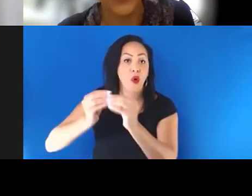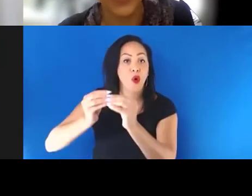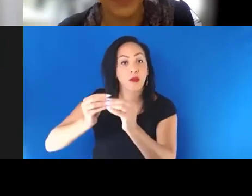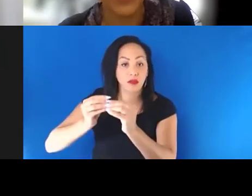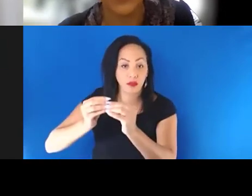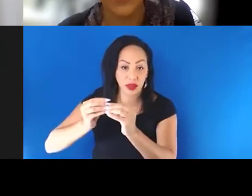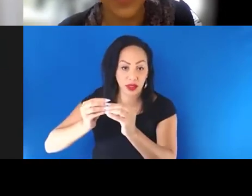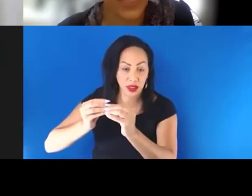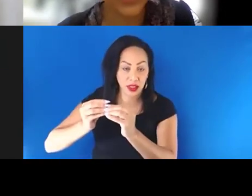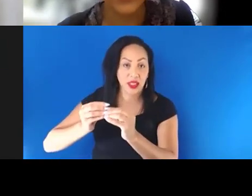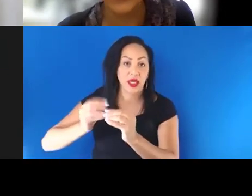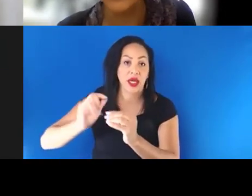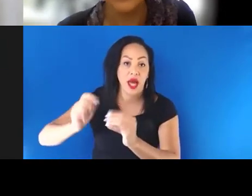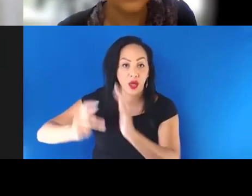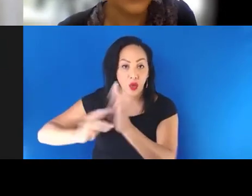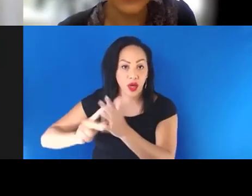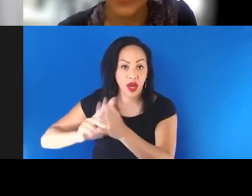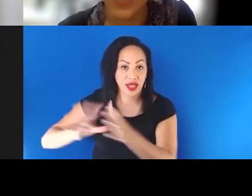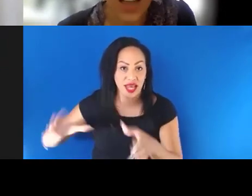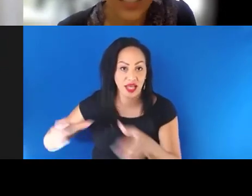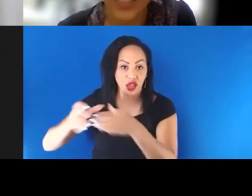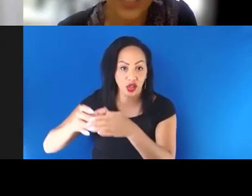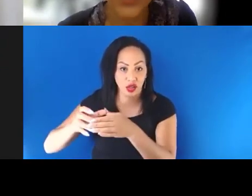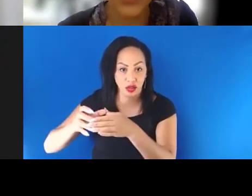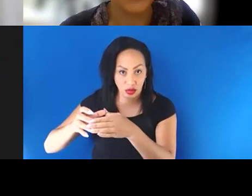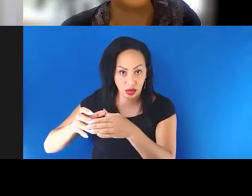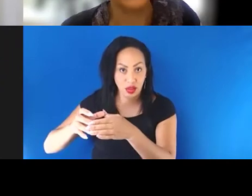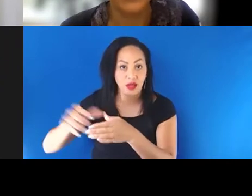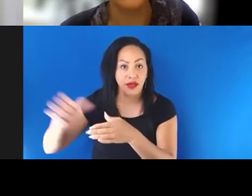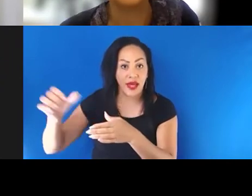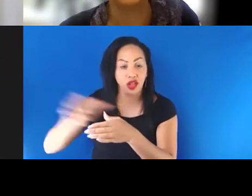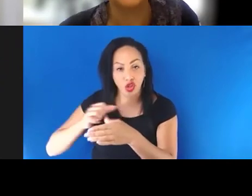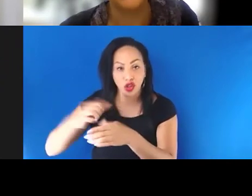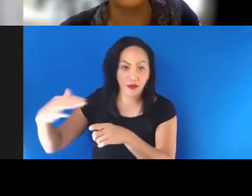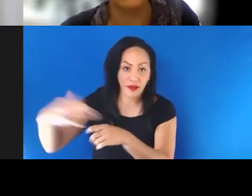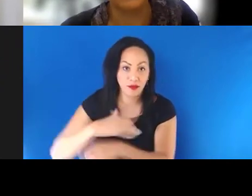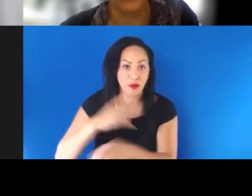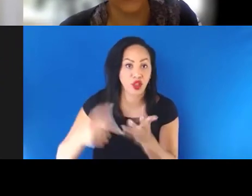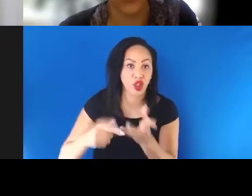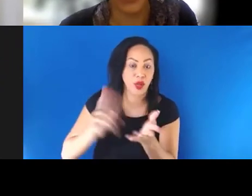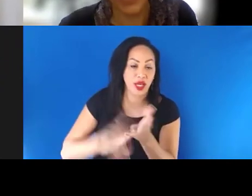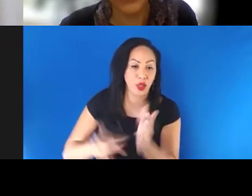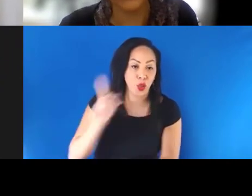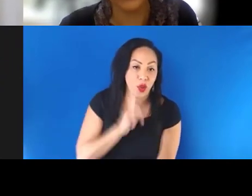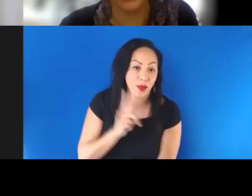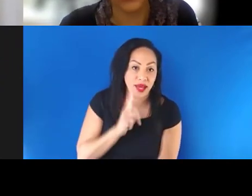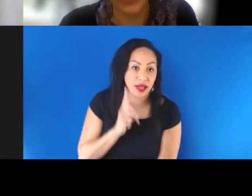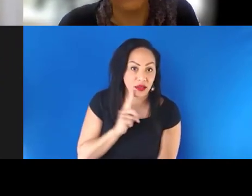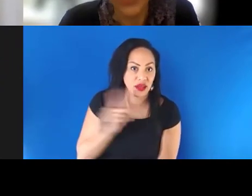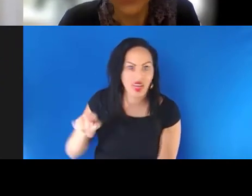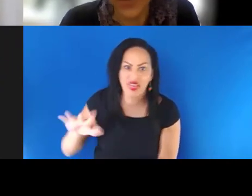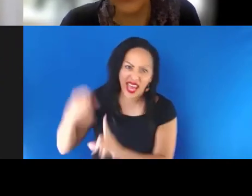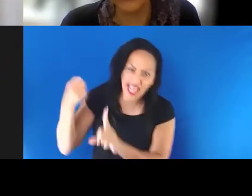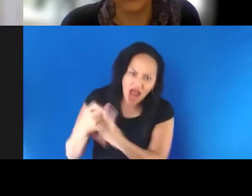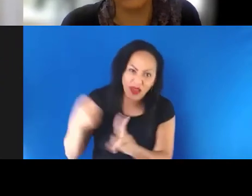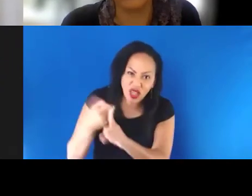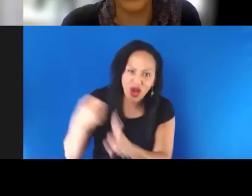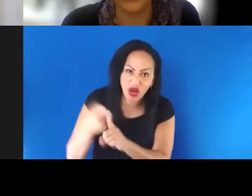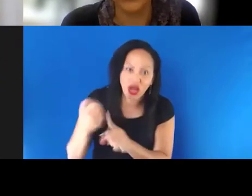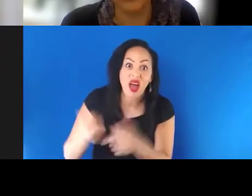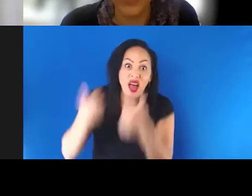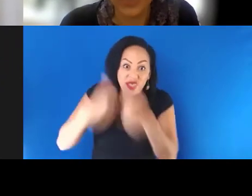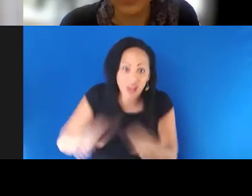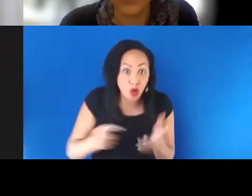form UN Women, and they did not stop until UN Women was formed. And as a result, we have a very